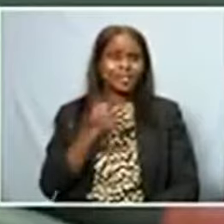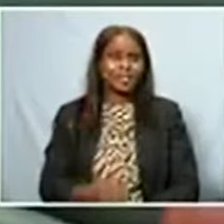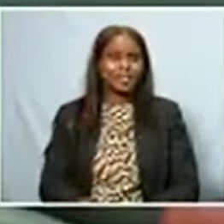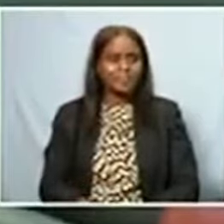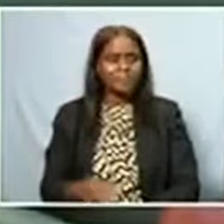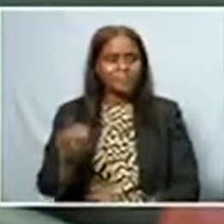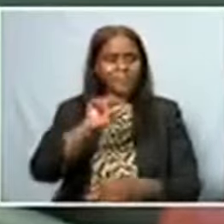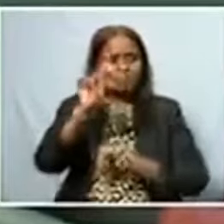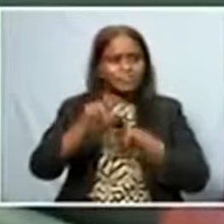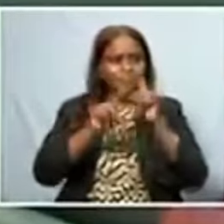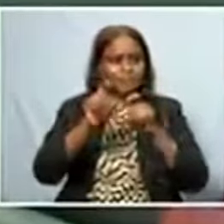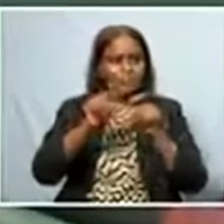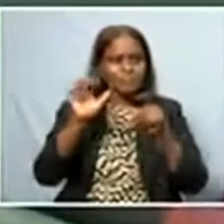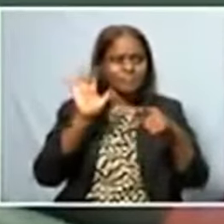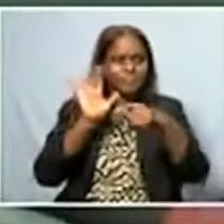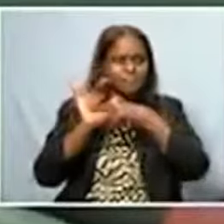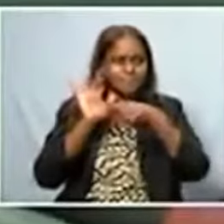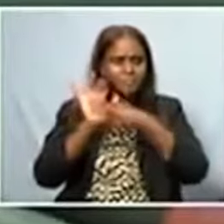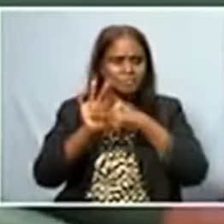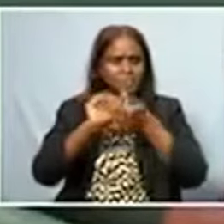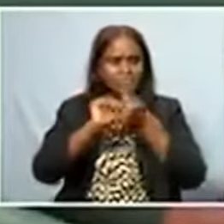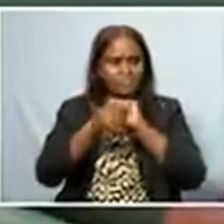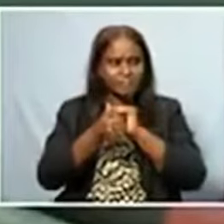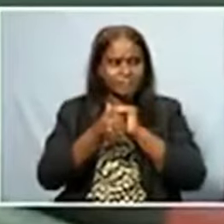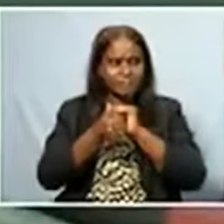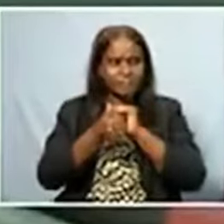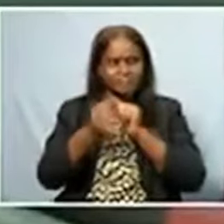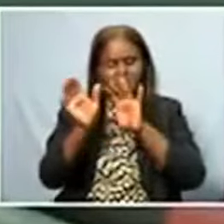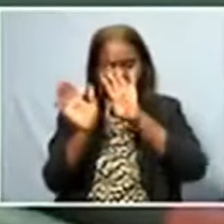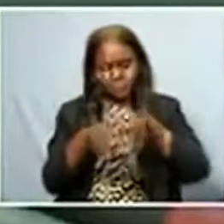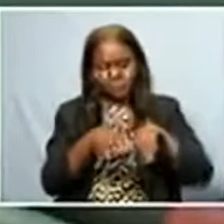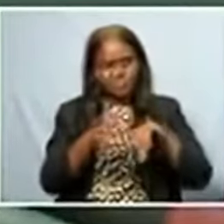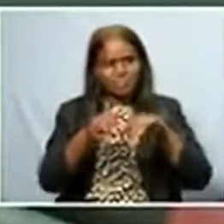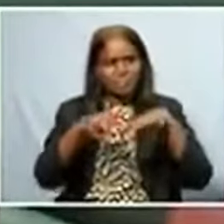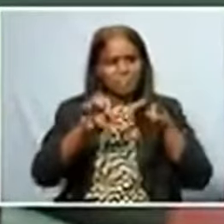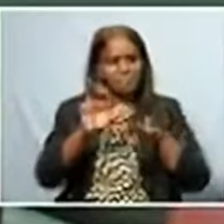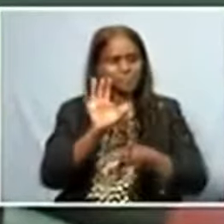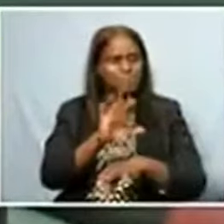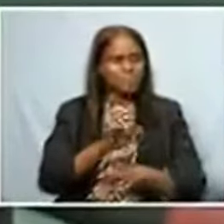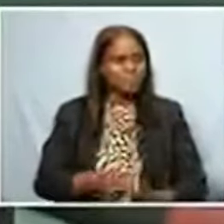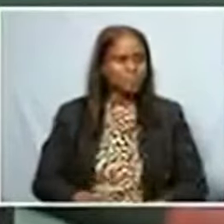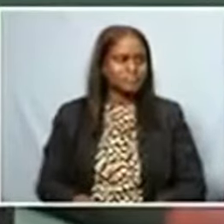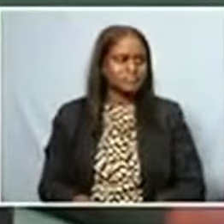The question is in negative, amendment falls off. Let's make progress.